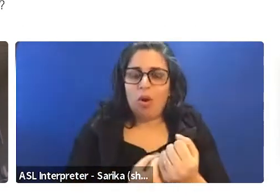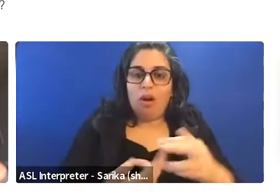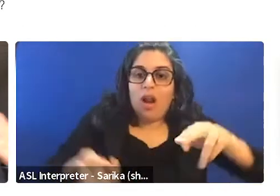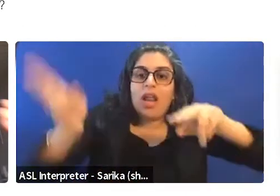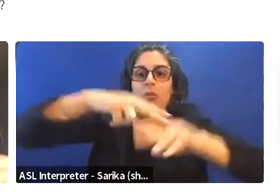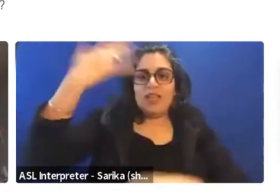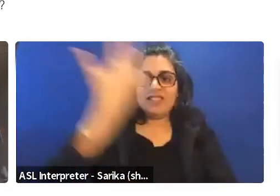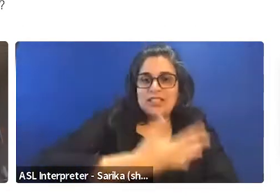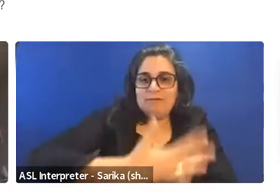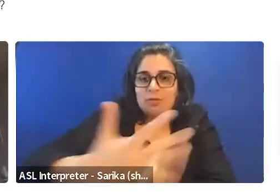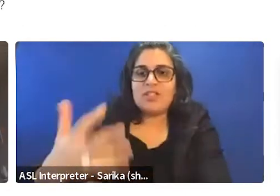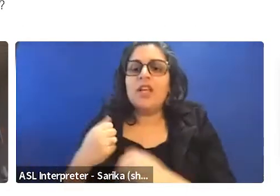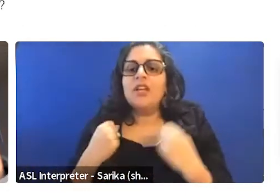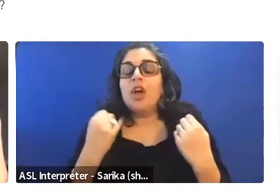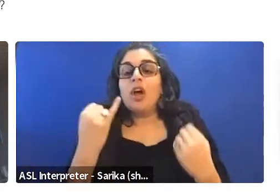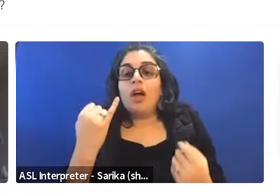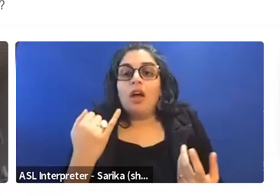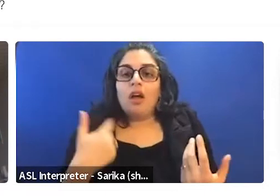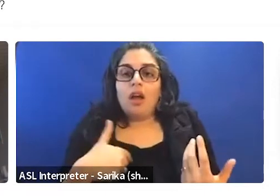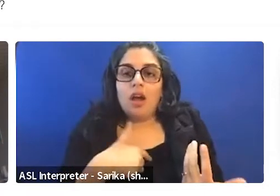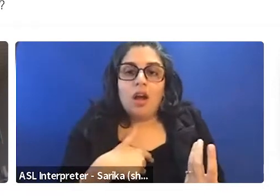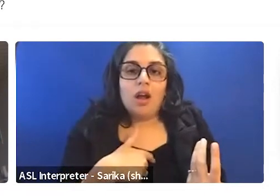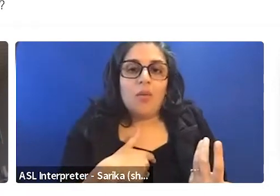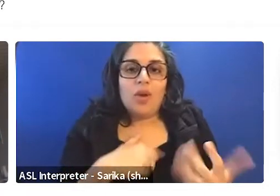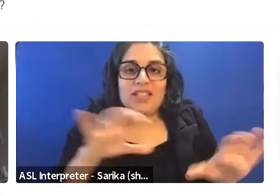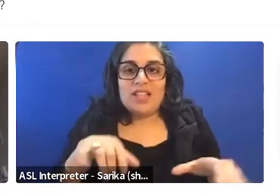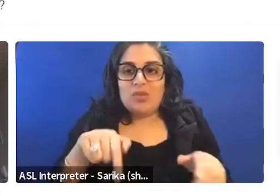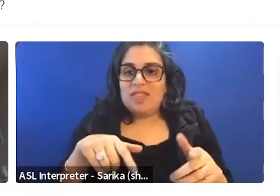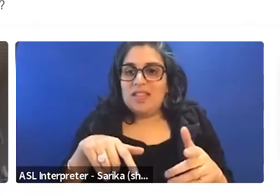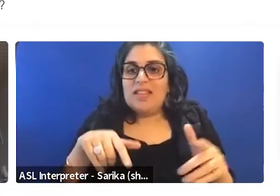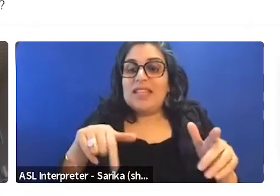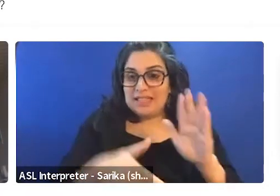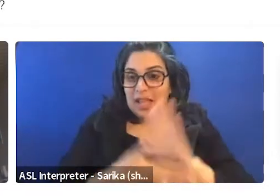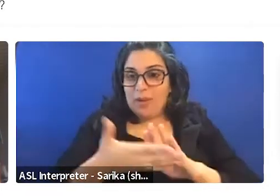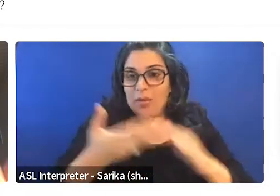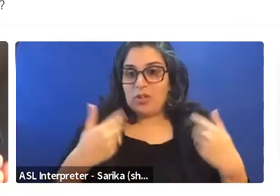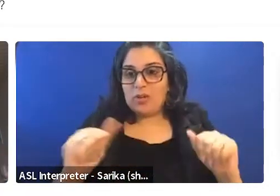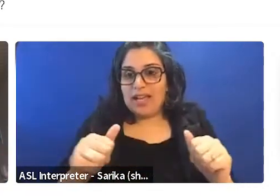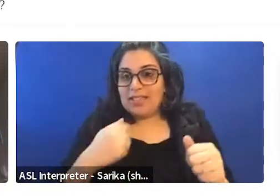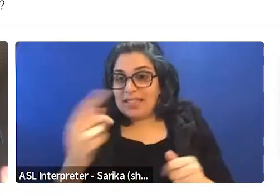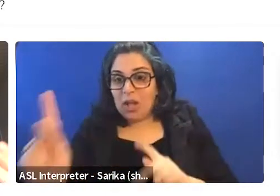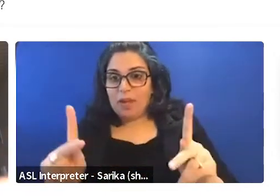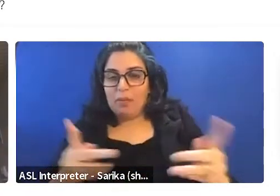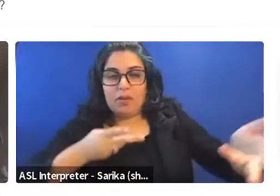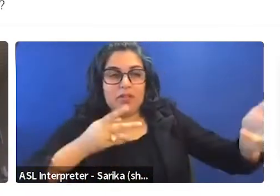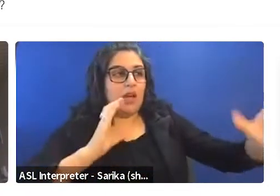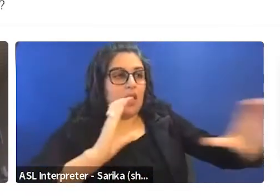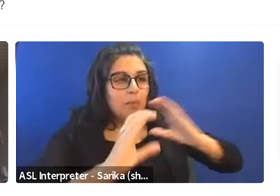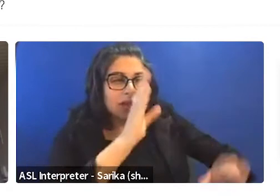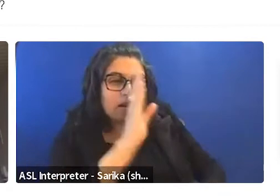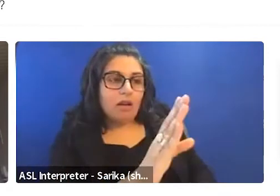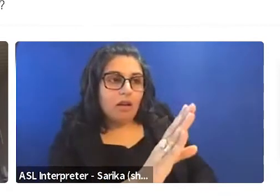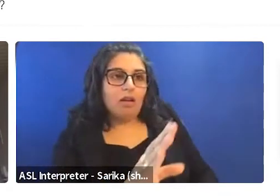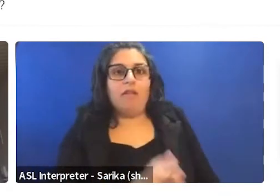And if they message, if people, we did this with this campaign, right? At some point, we were asking people to communicate directly with the Speaker of the